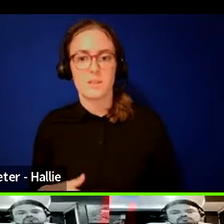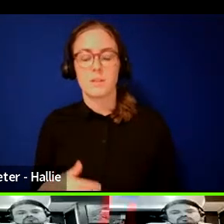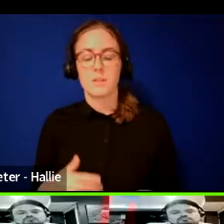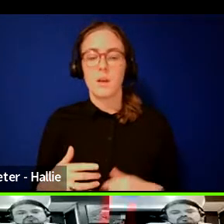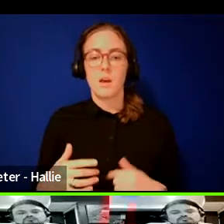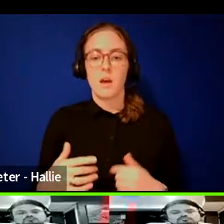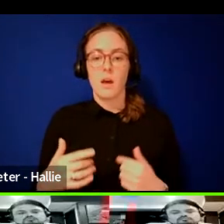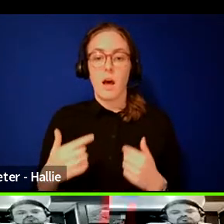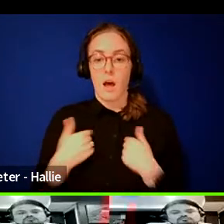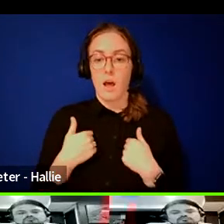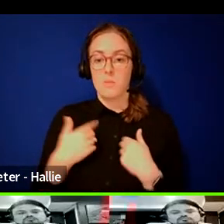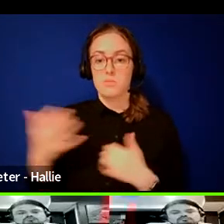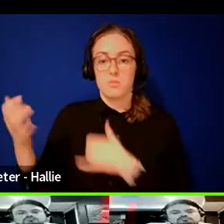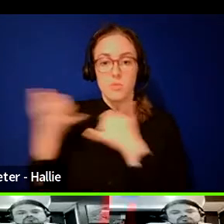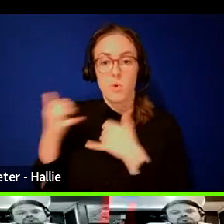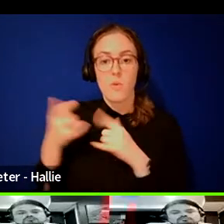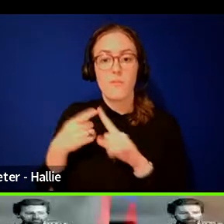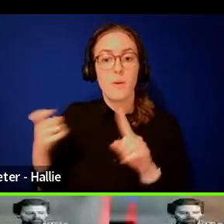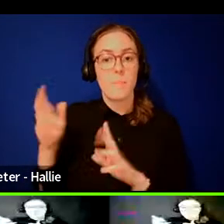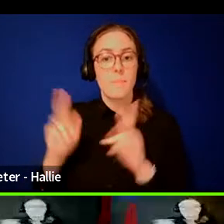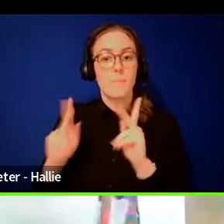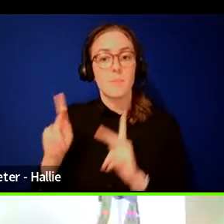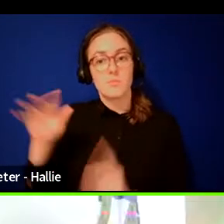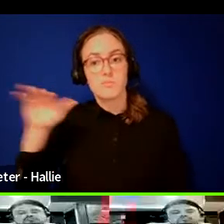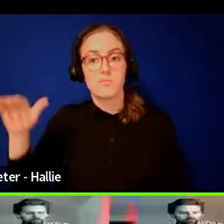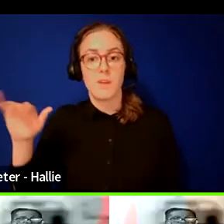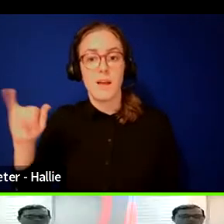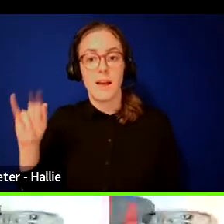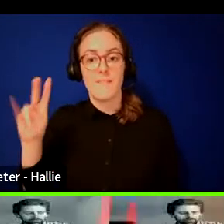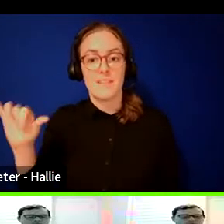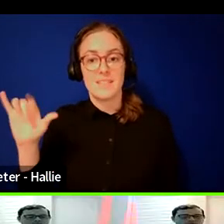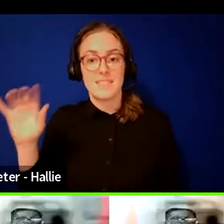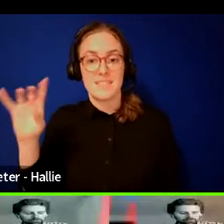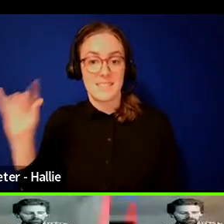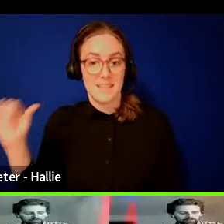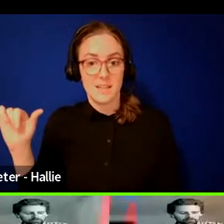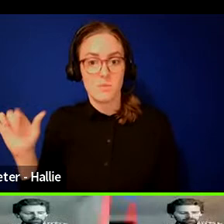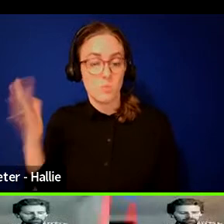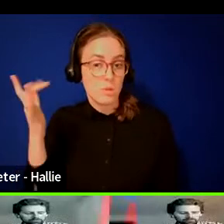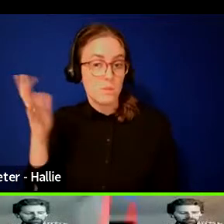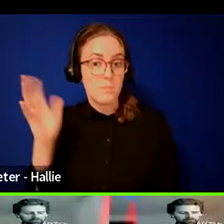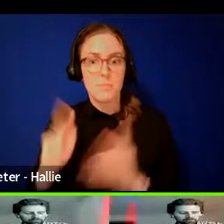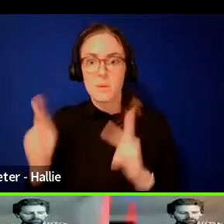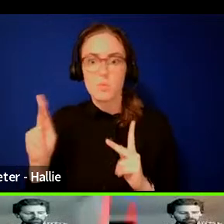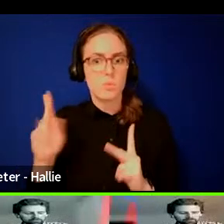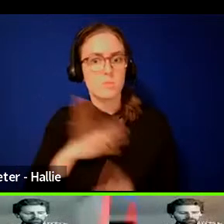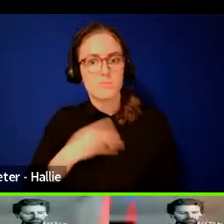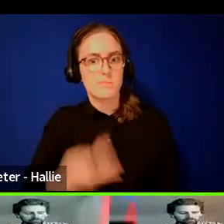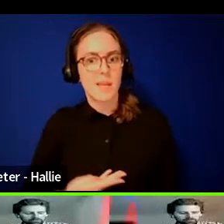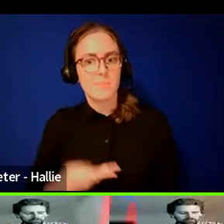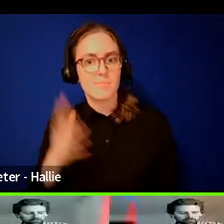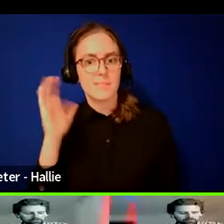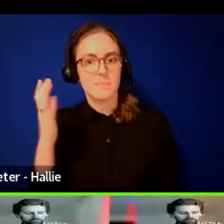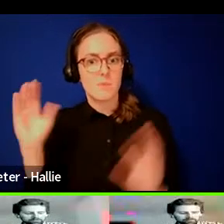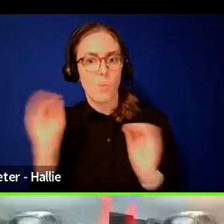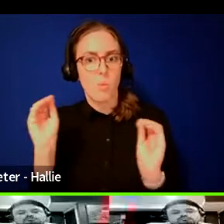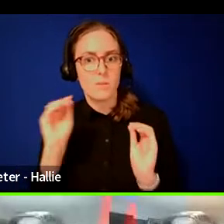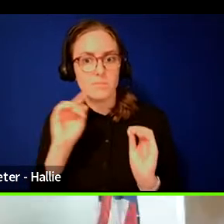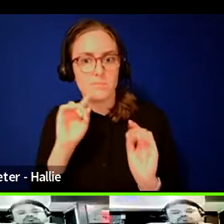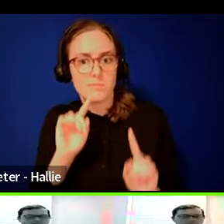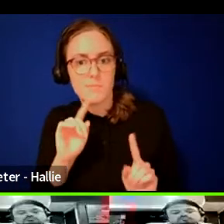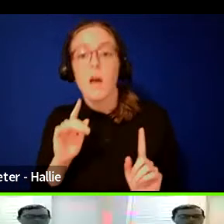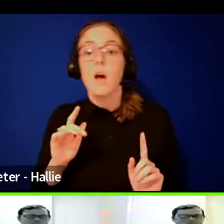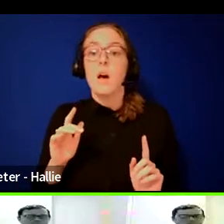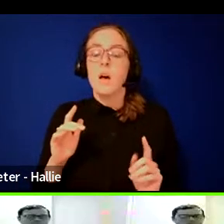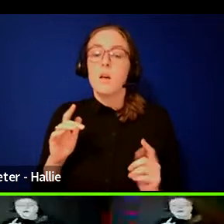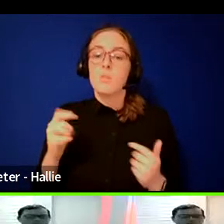calls from neighbors over in Ivy City because people were upset. And no one seemed to, so I walked the community. I actually